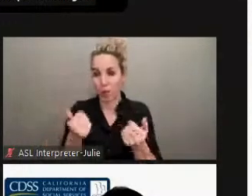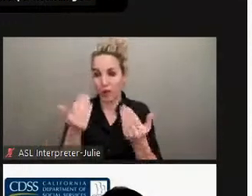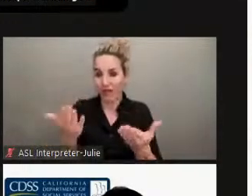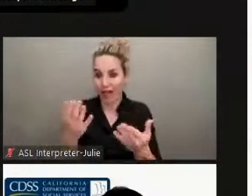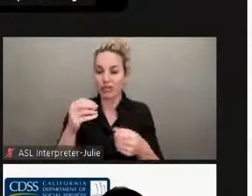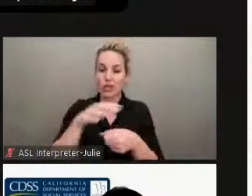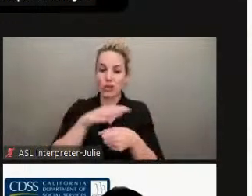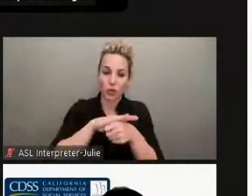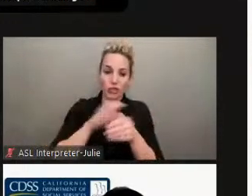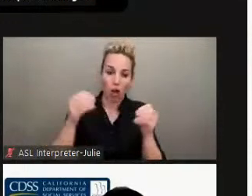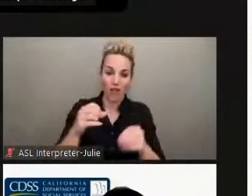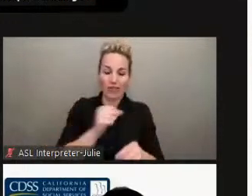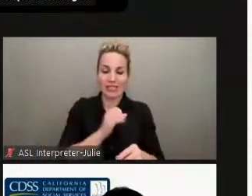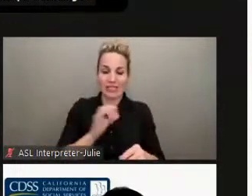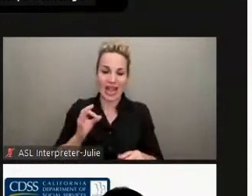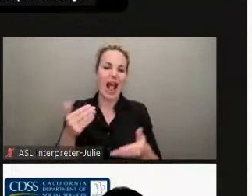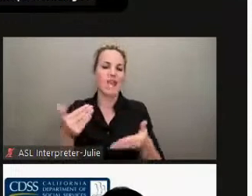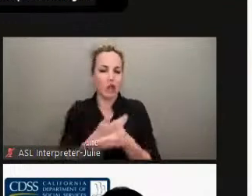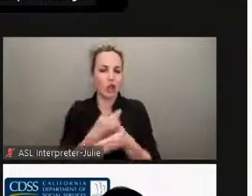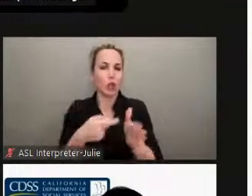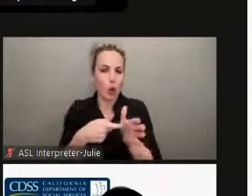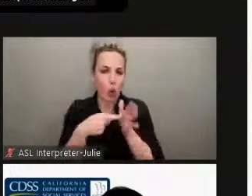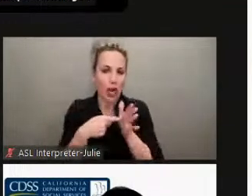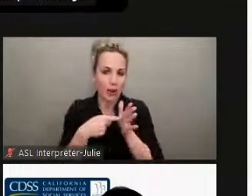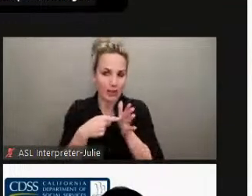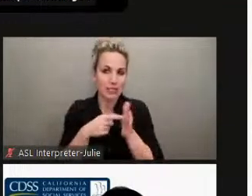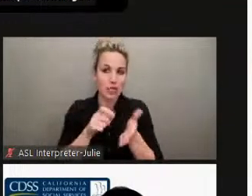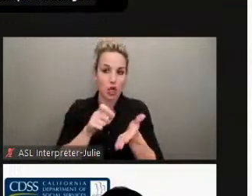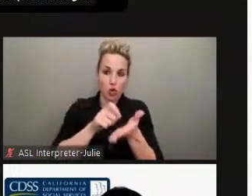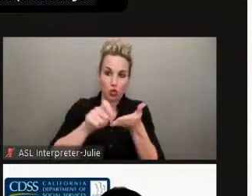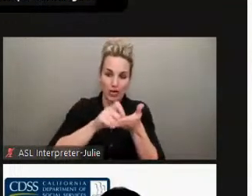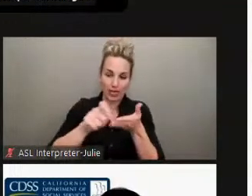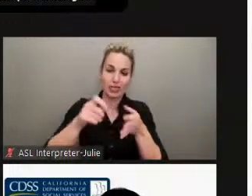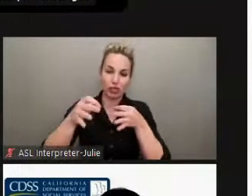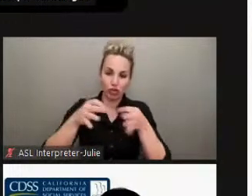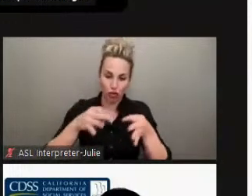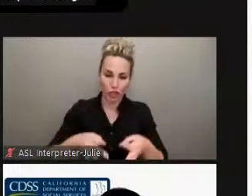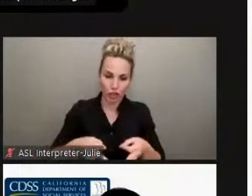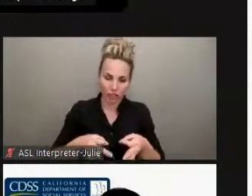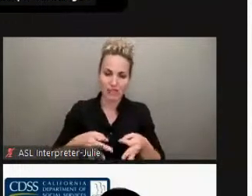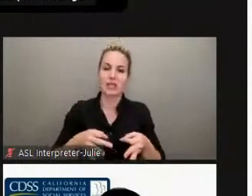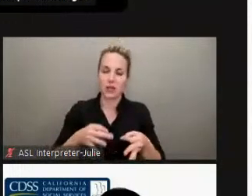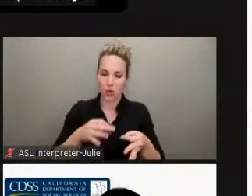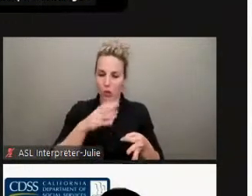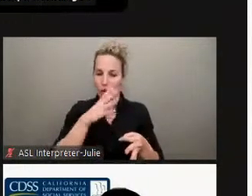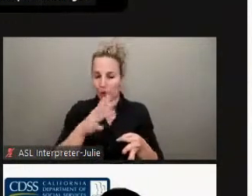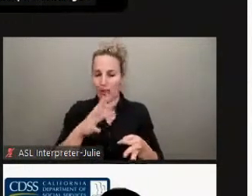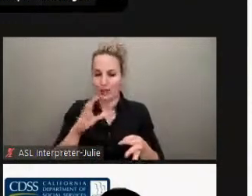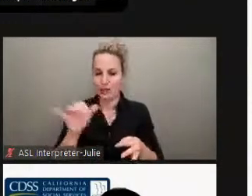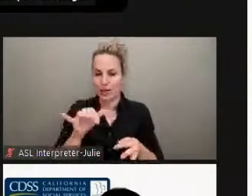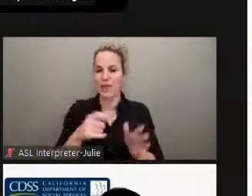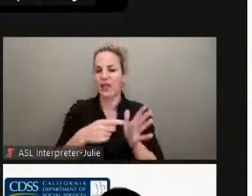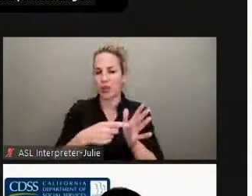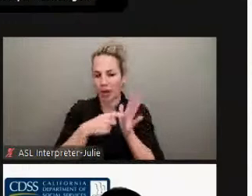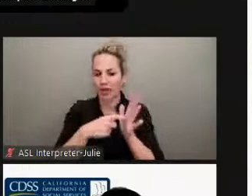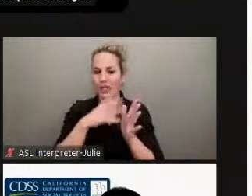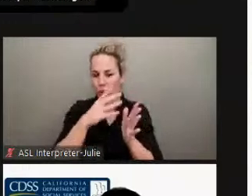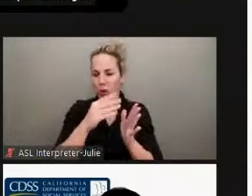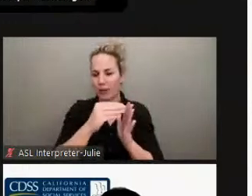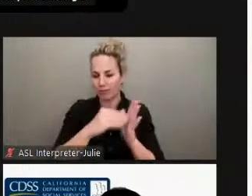regional office staff of the new requirements. Written directives have the same force and effect as regulations.